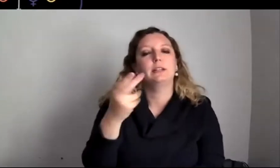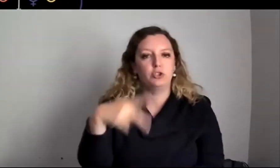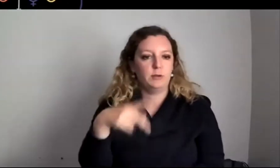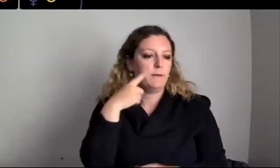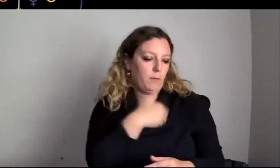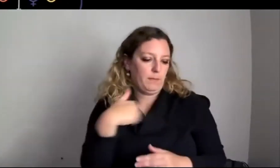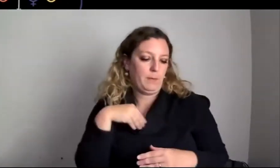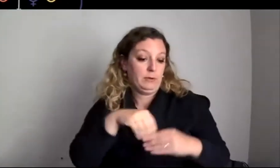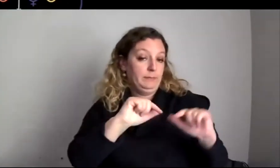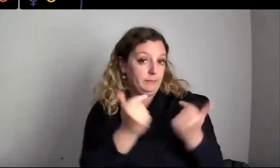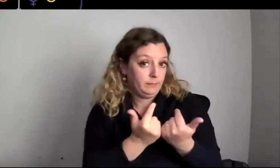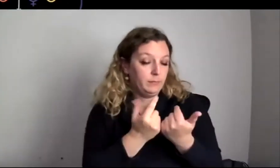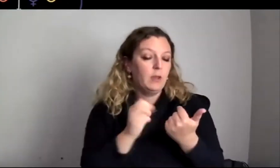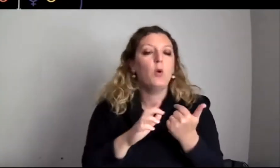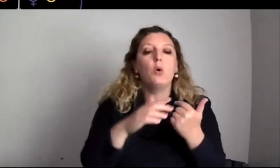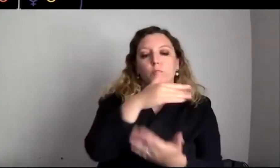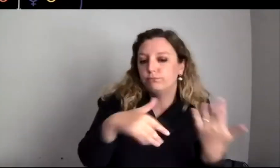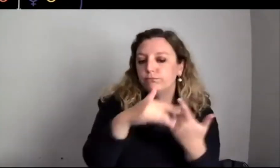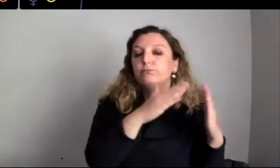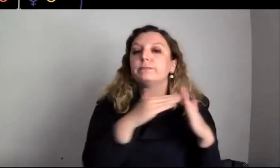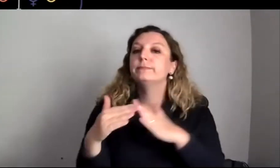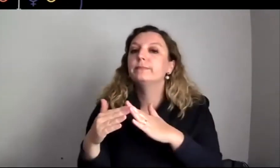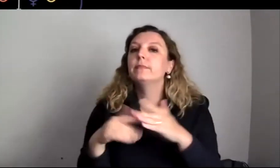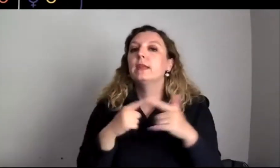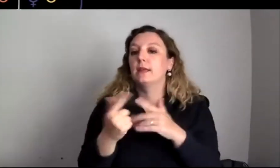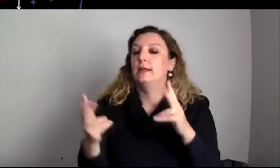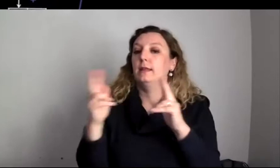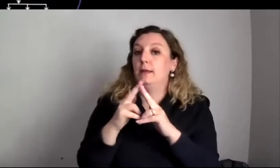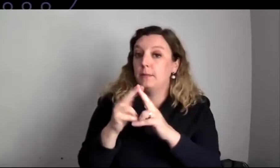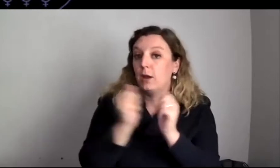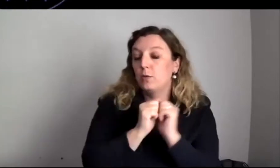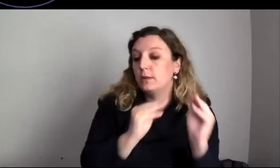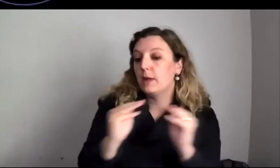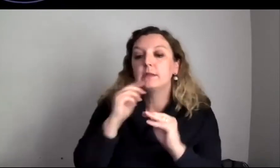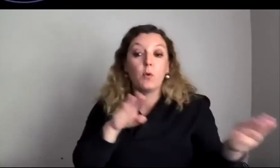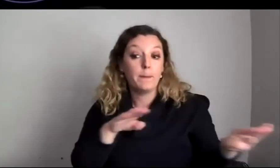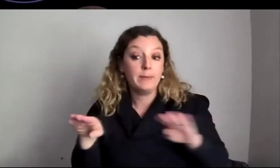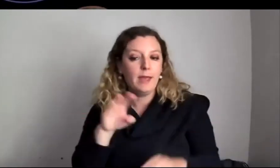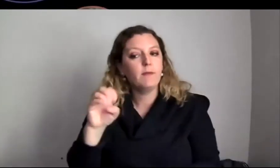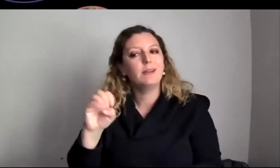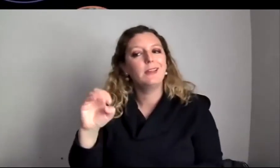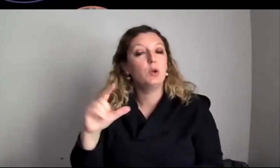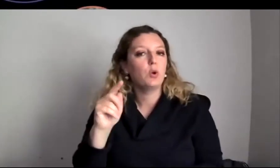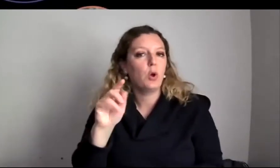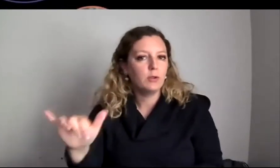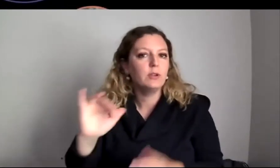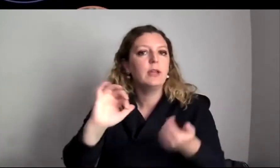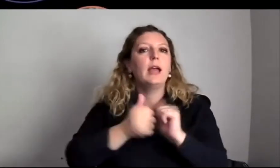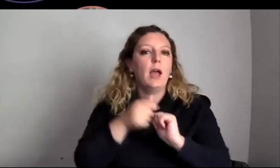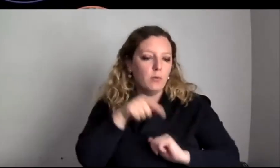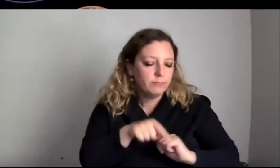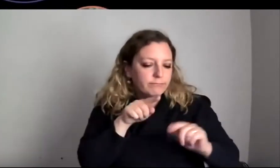social group or among social communities. And then paired with methods in behavioral ecology, this allows us to investigate the